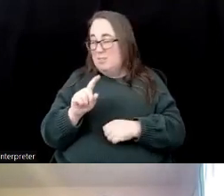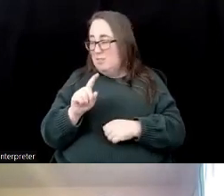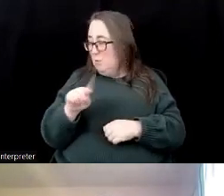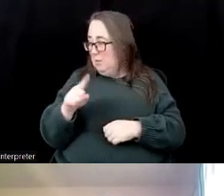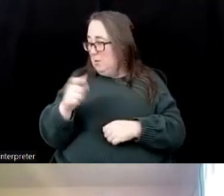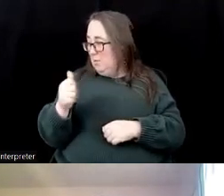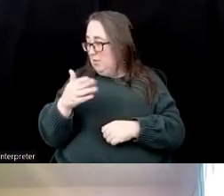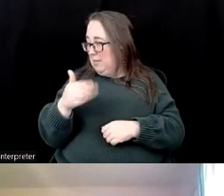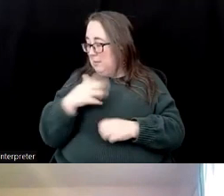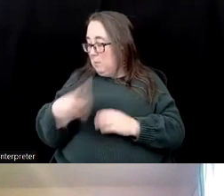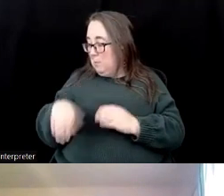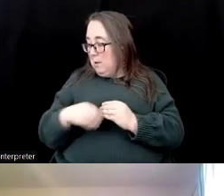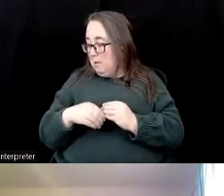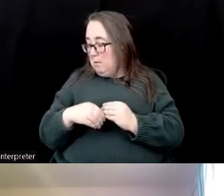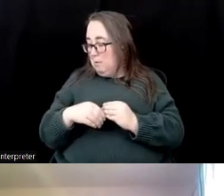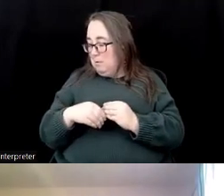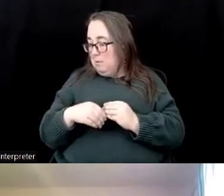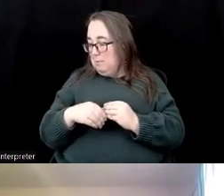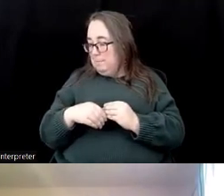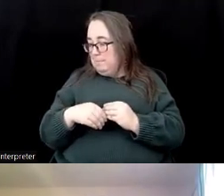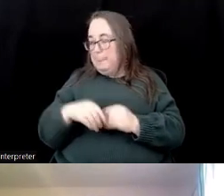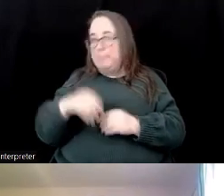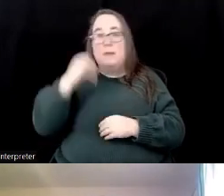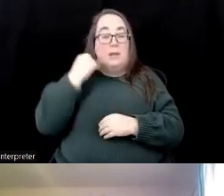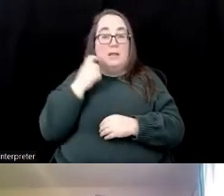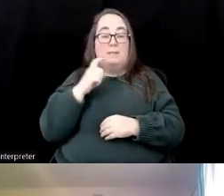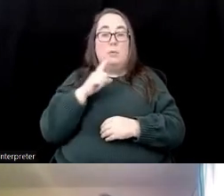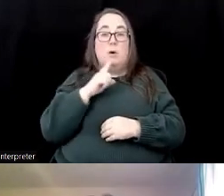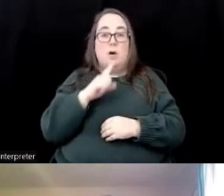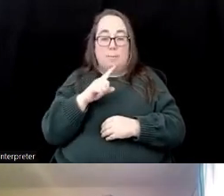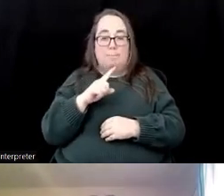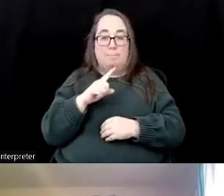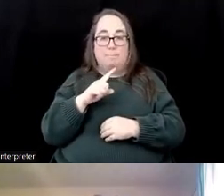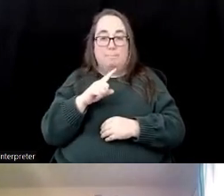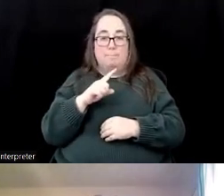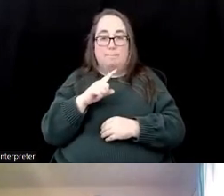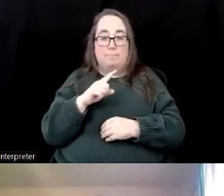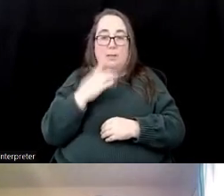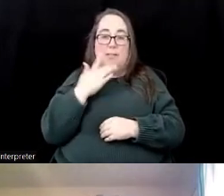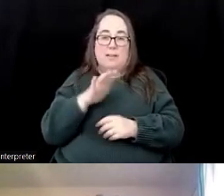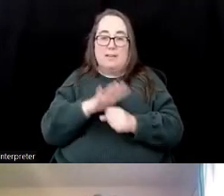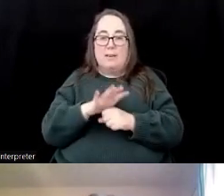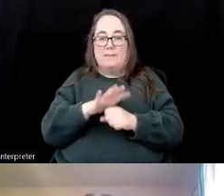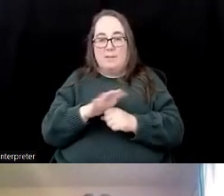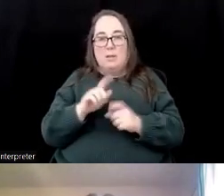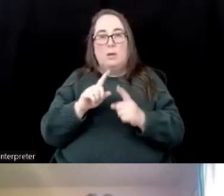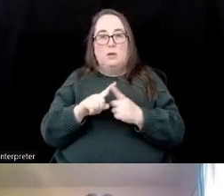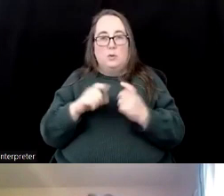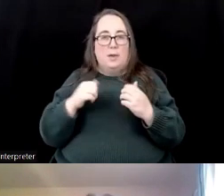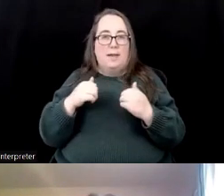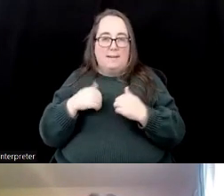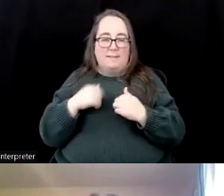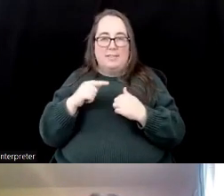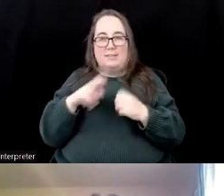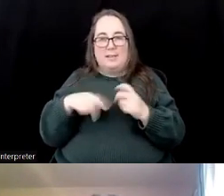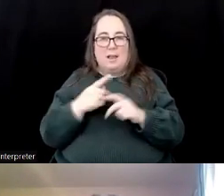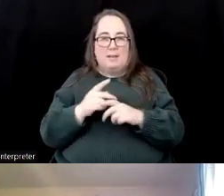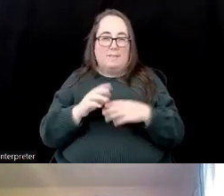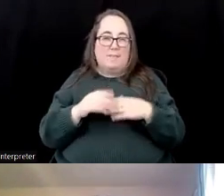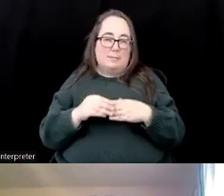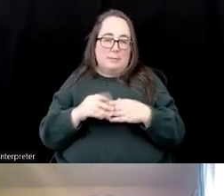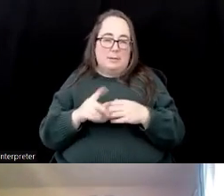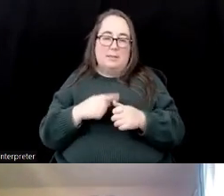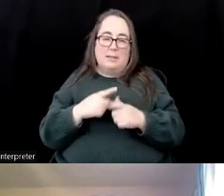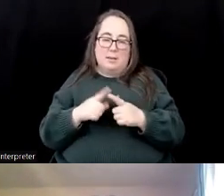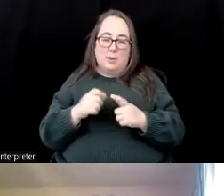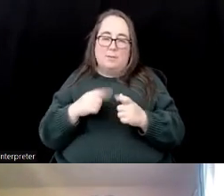say about that is, if you are in a fortunate enough position to kind of have this kind of flexibility, you do